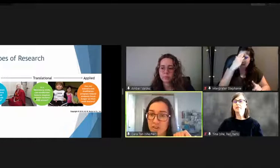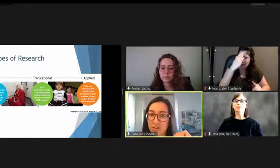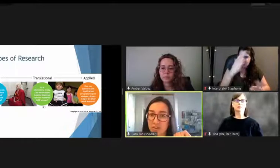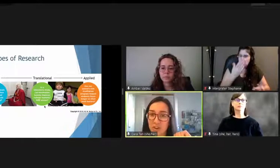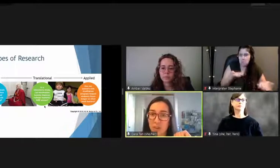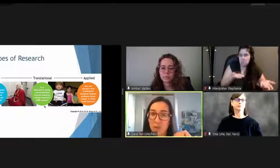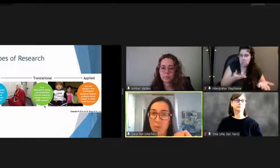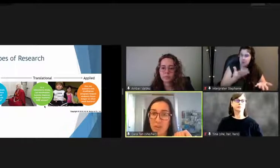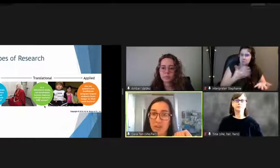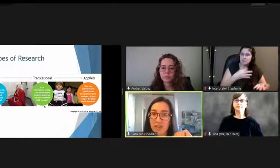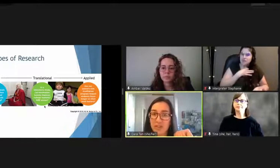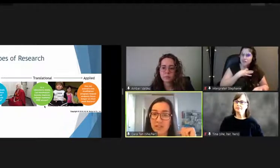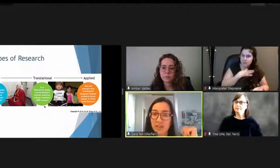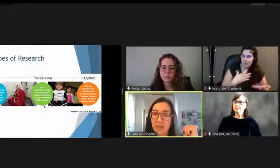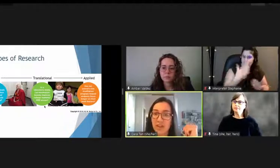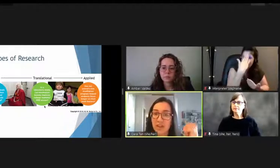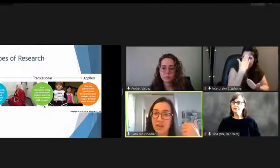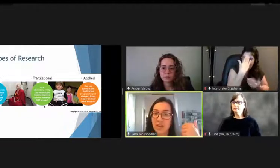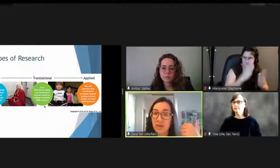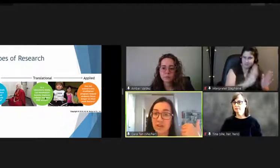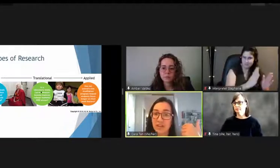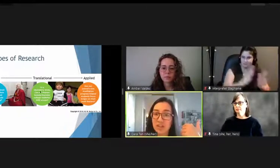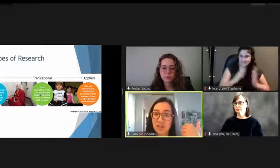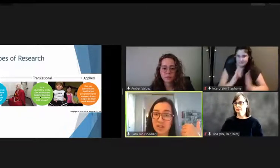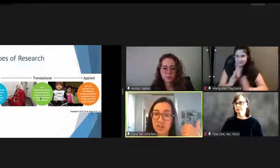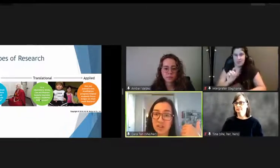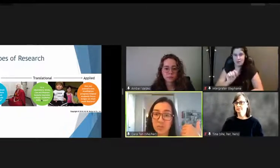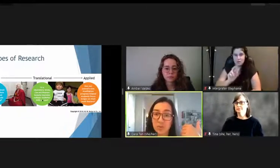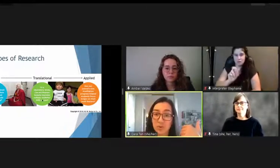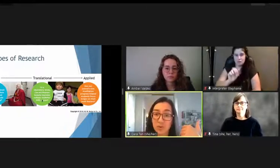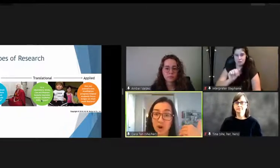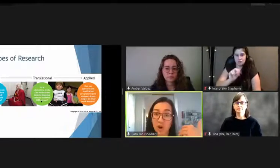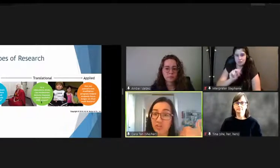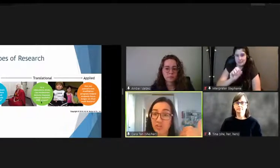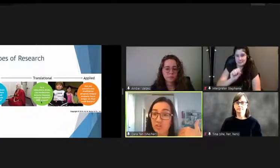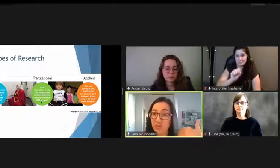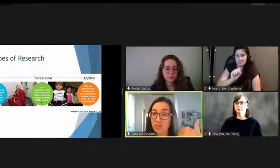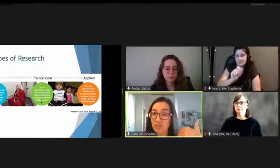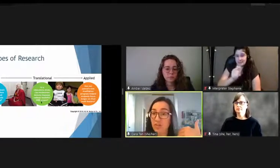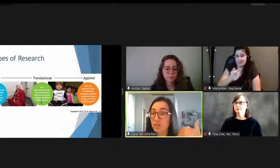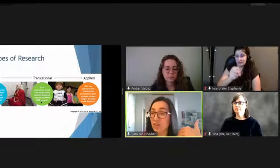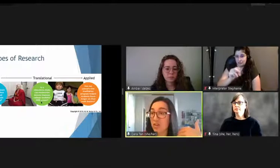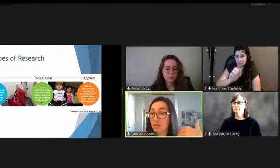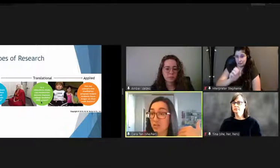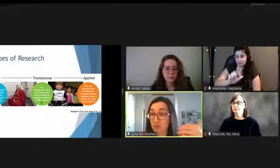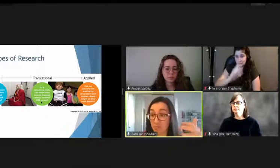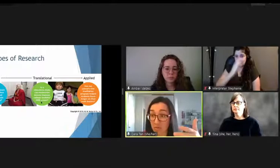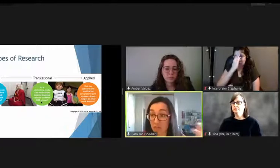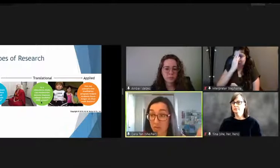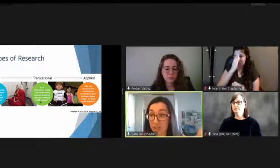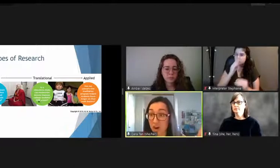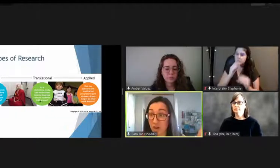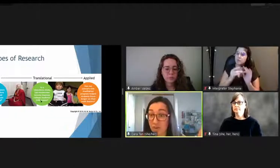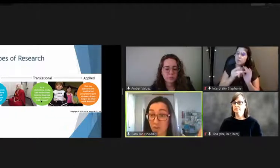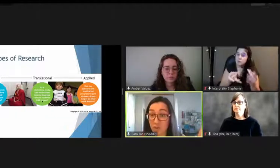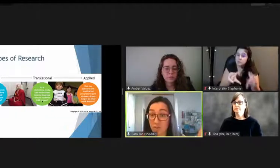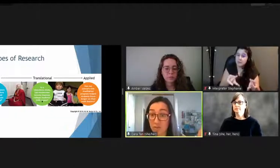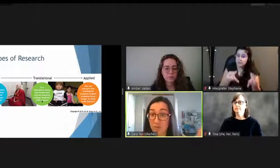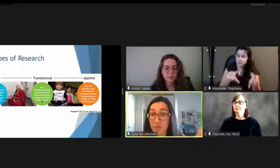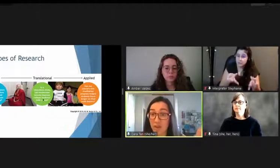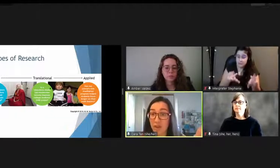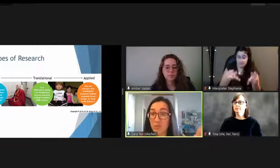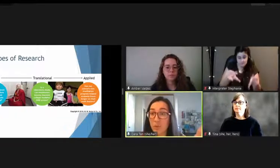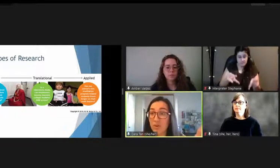translational research, we're looking to see, can meditation improve college students, their GRE